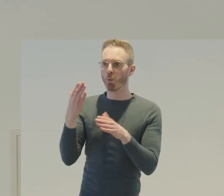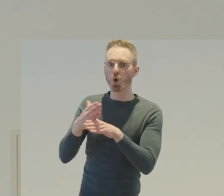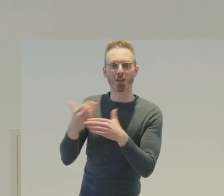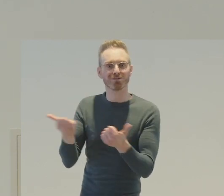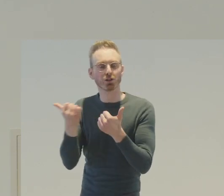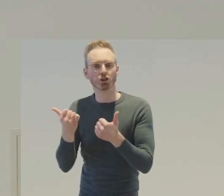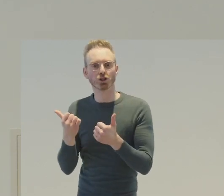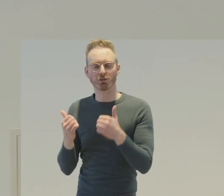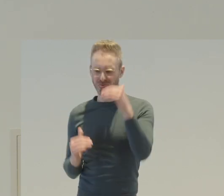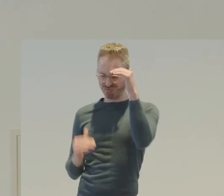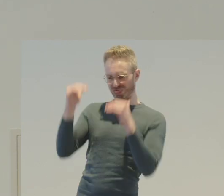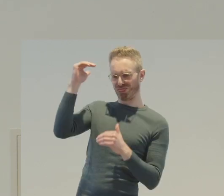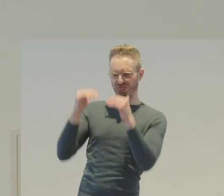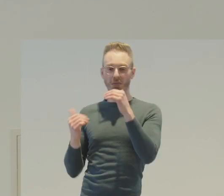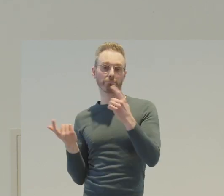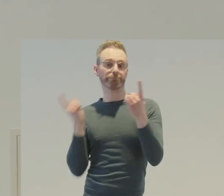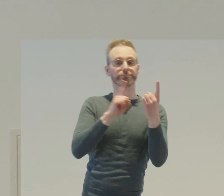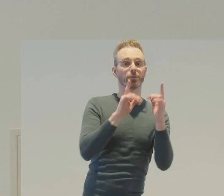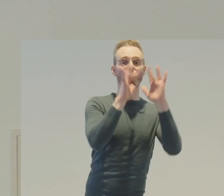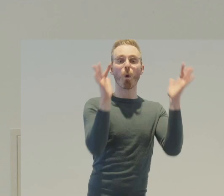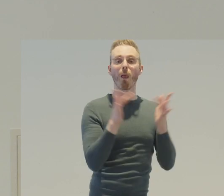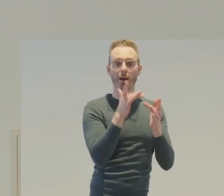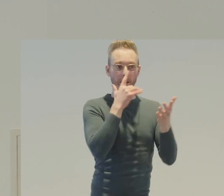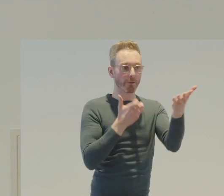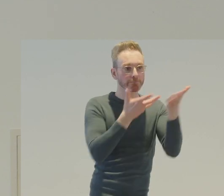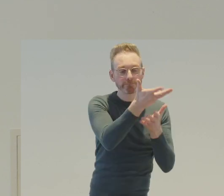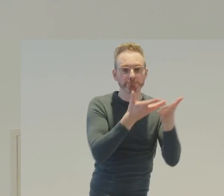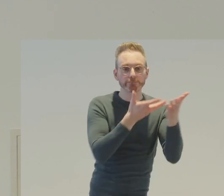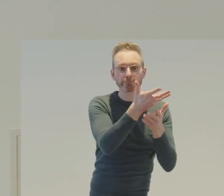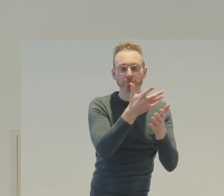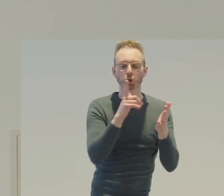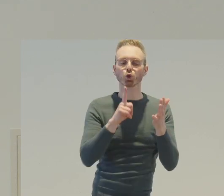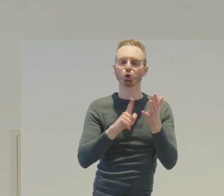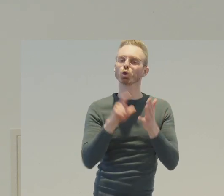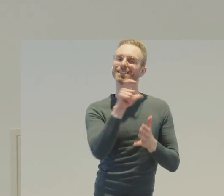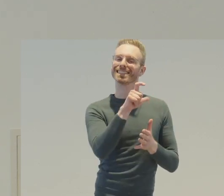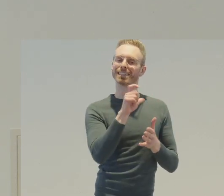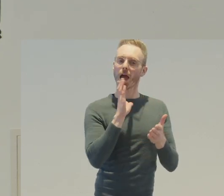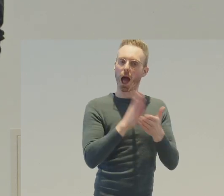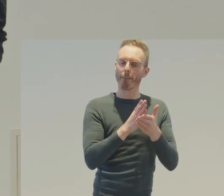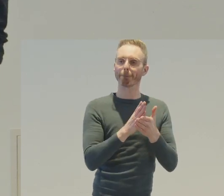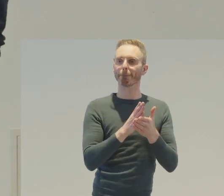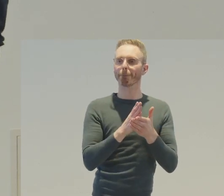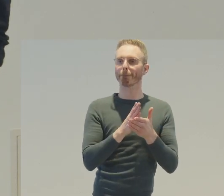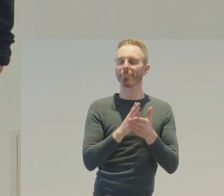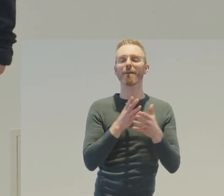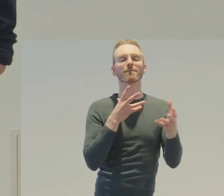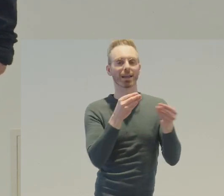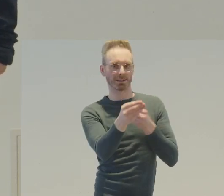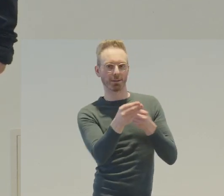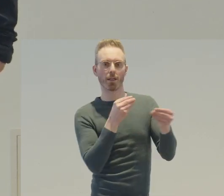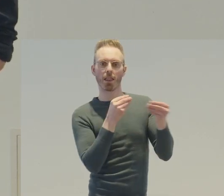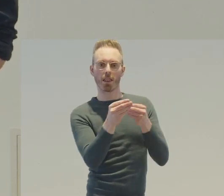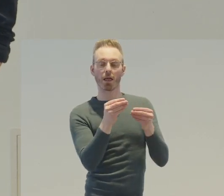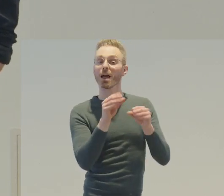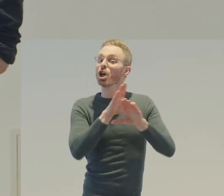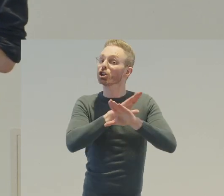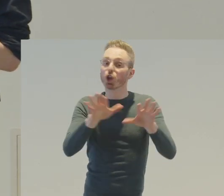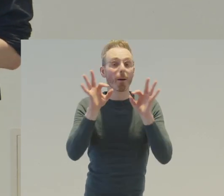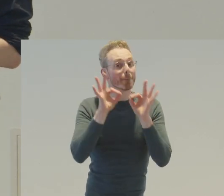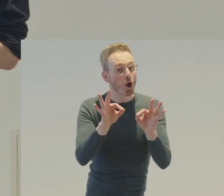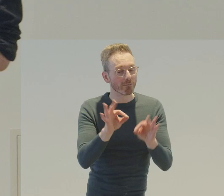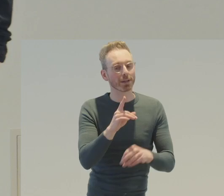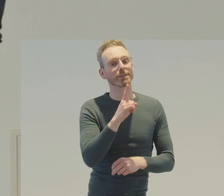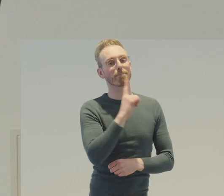waters for it. So universal credit can be a bit more flexible, which is useful. It's not perfect, but the flexibility is useful. That's